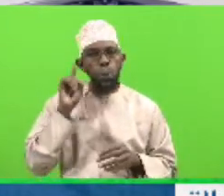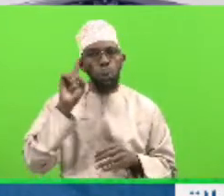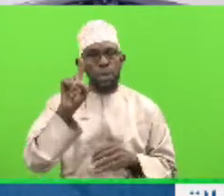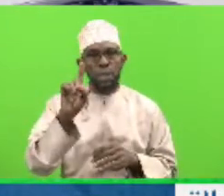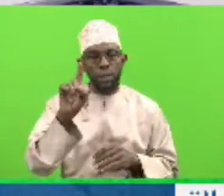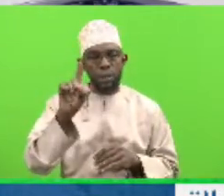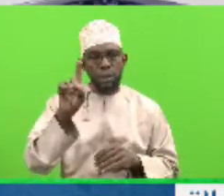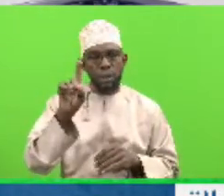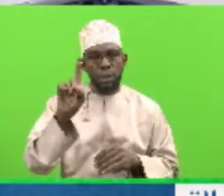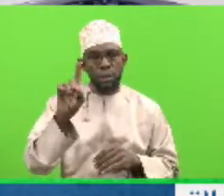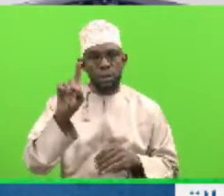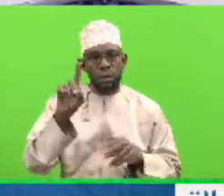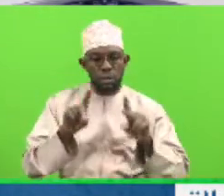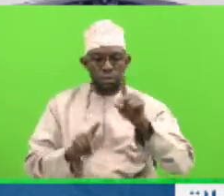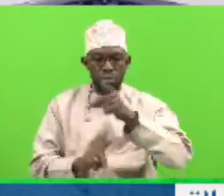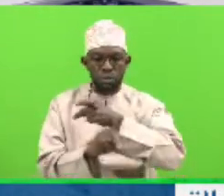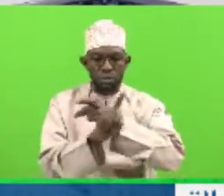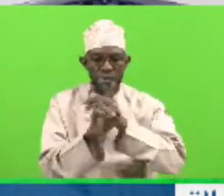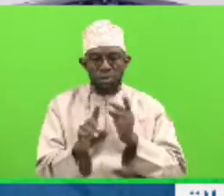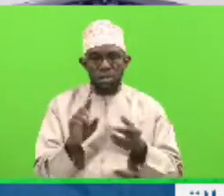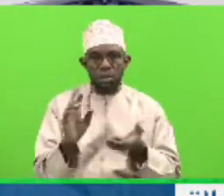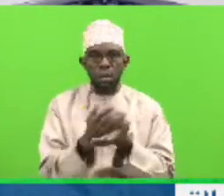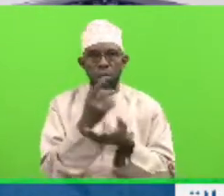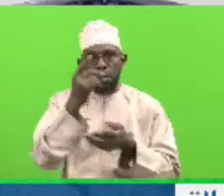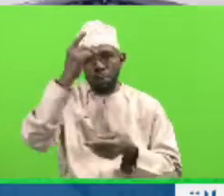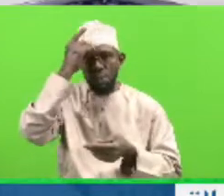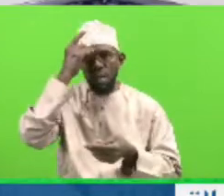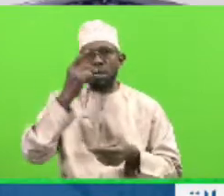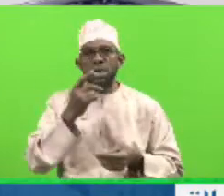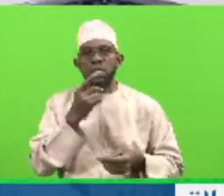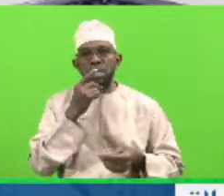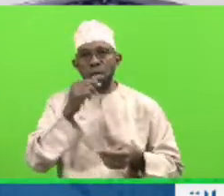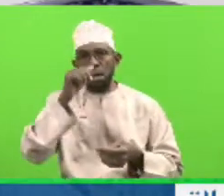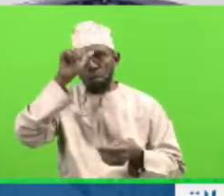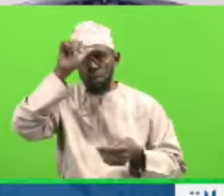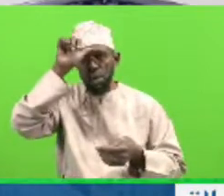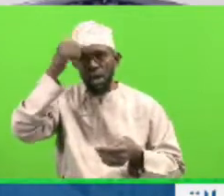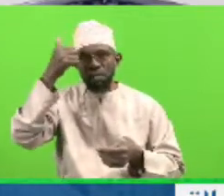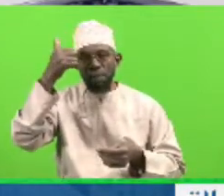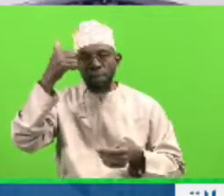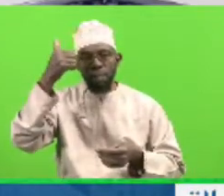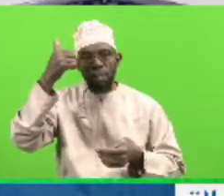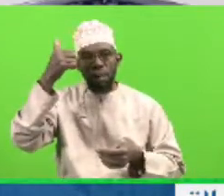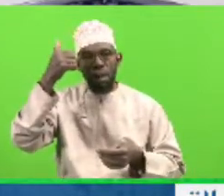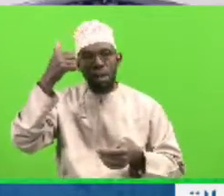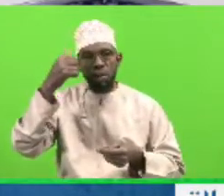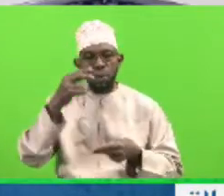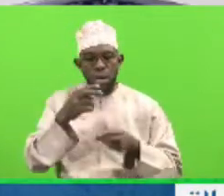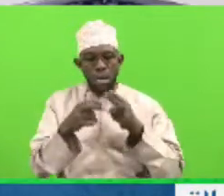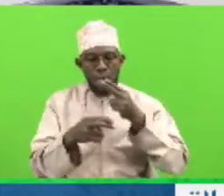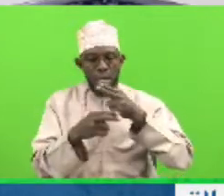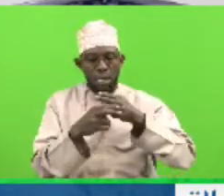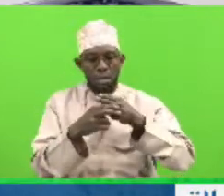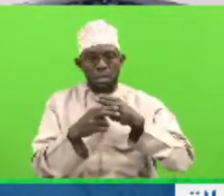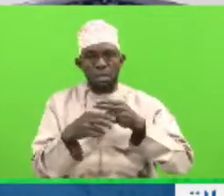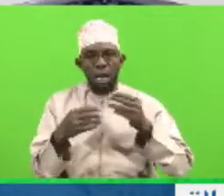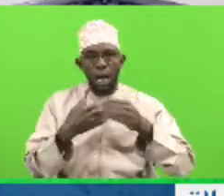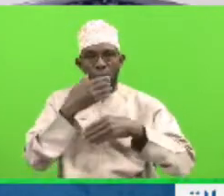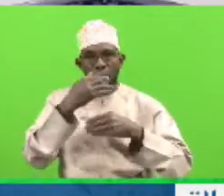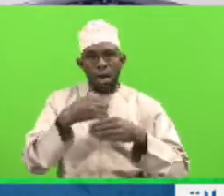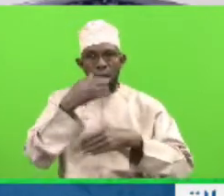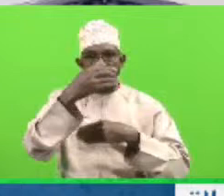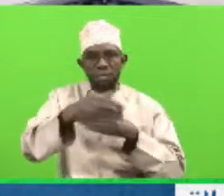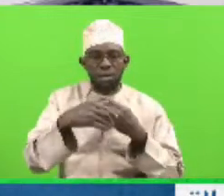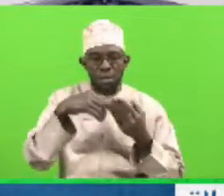them that few among parents are brave enough to name their children after this prophet